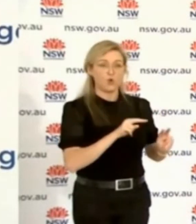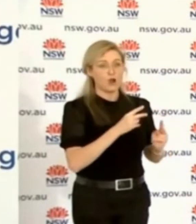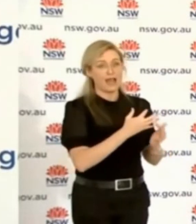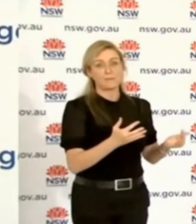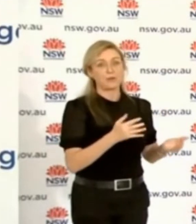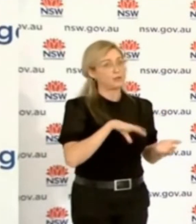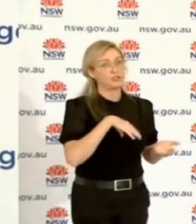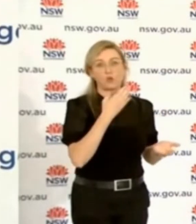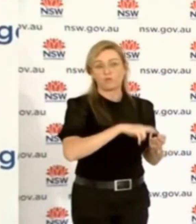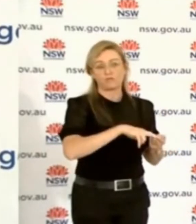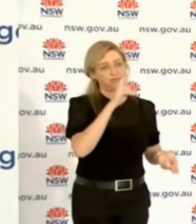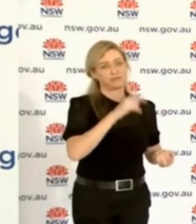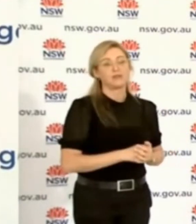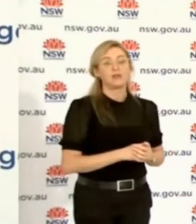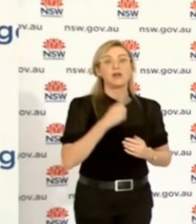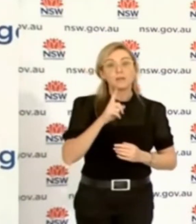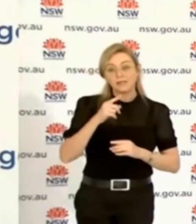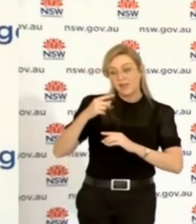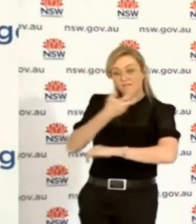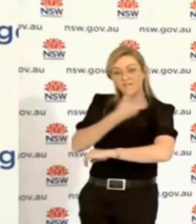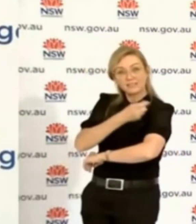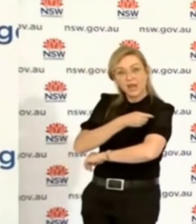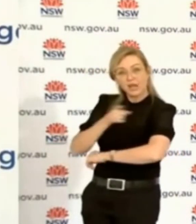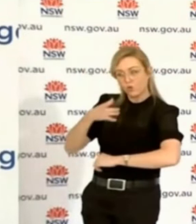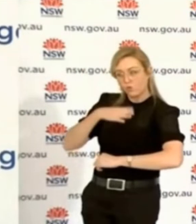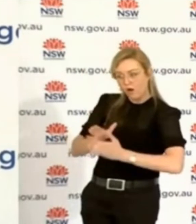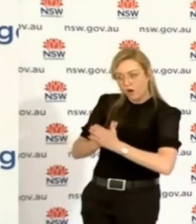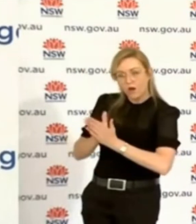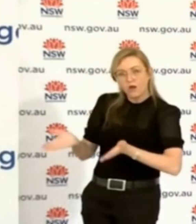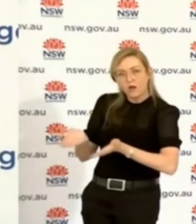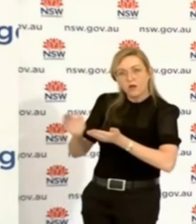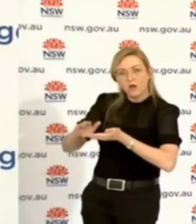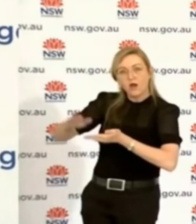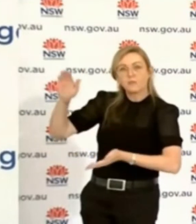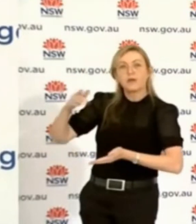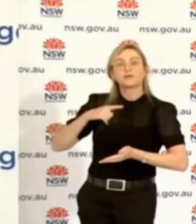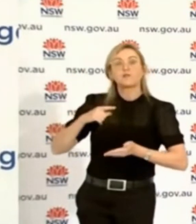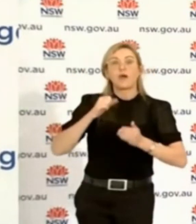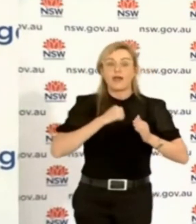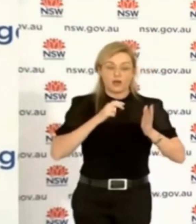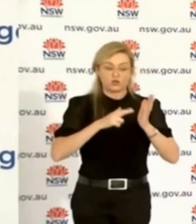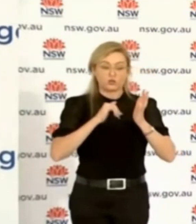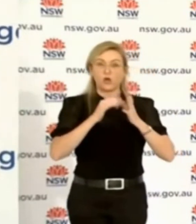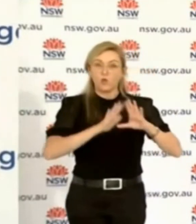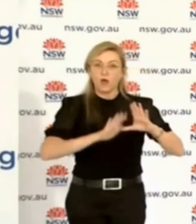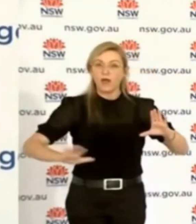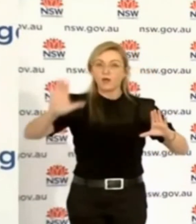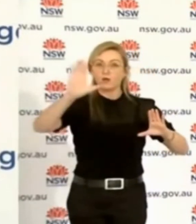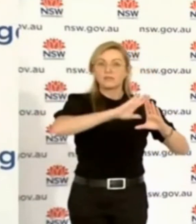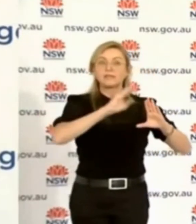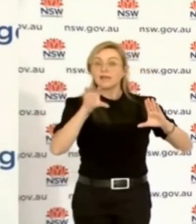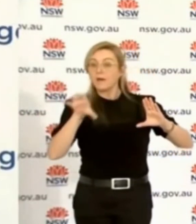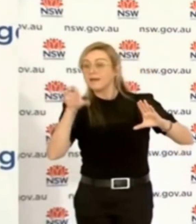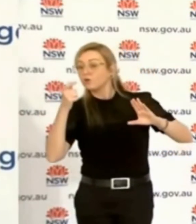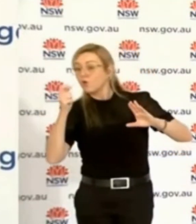that, but we also have to keep an eye on our vaccination rates, and that's why it's really important. There are parts of our state where the average is clearly below